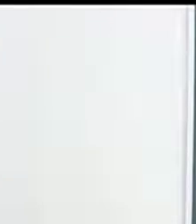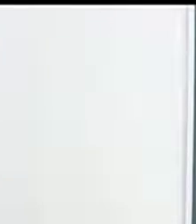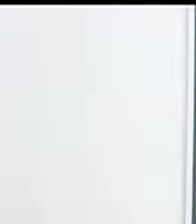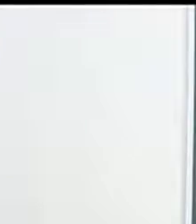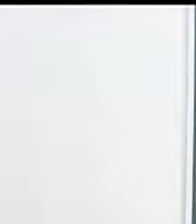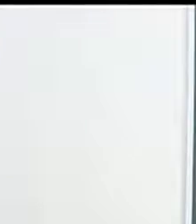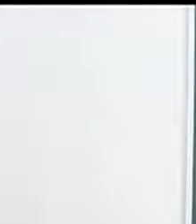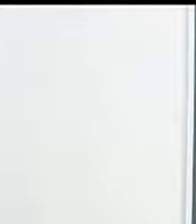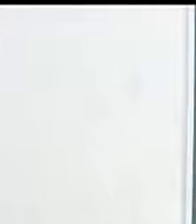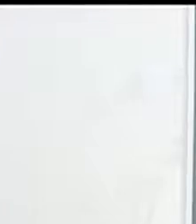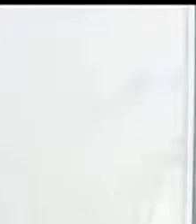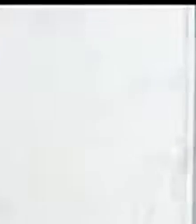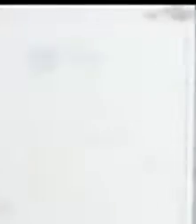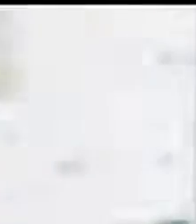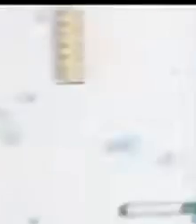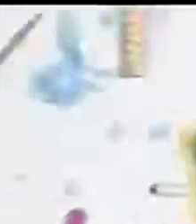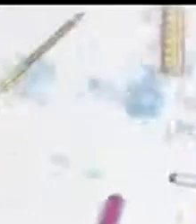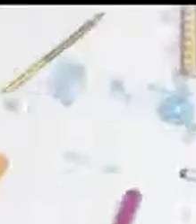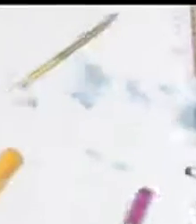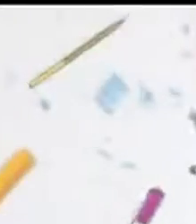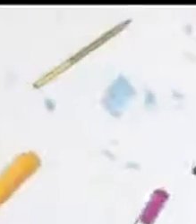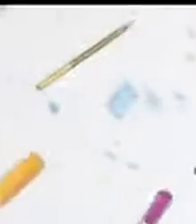Bye!